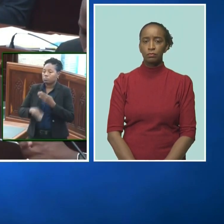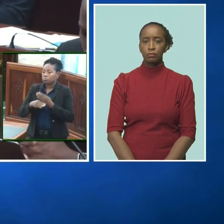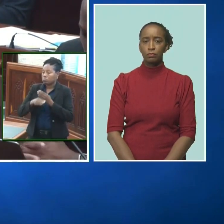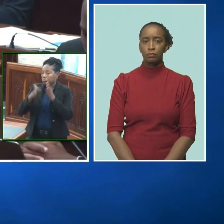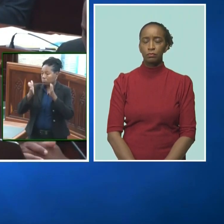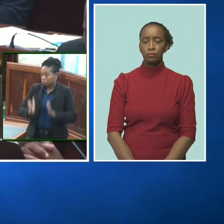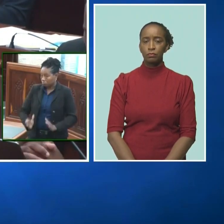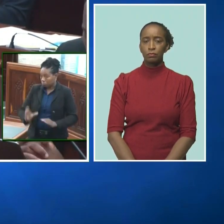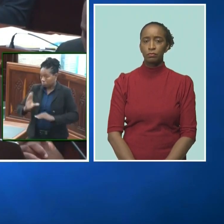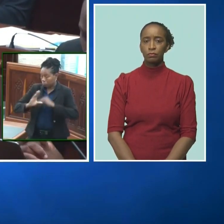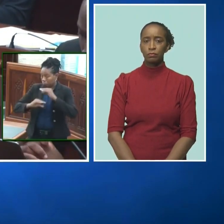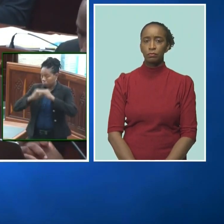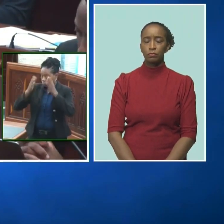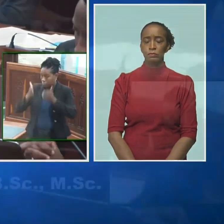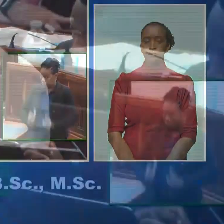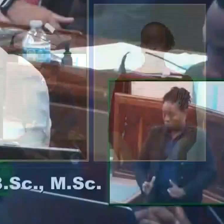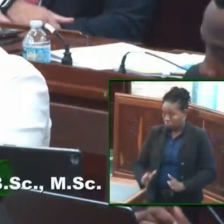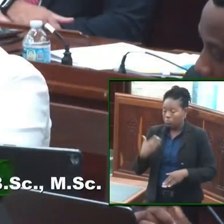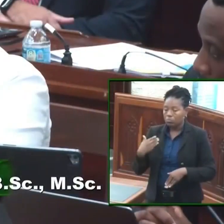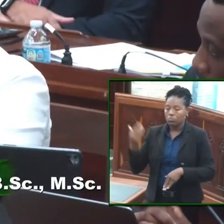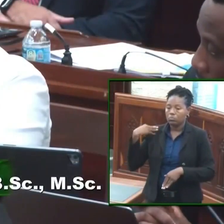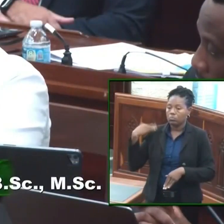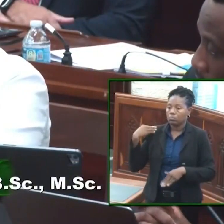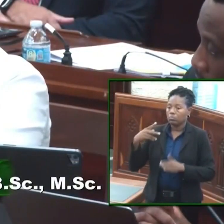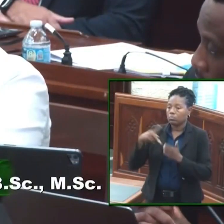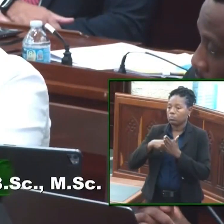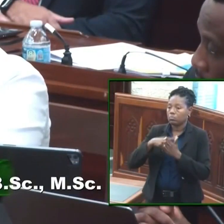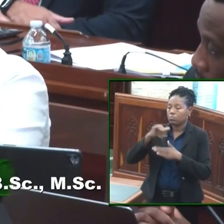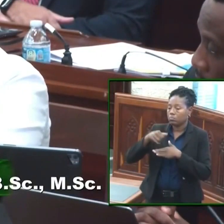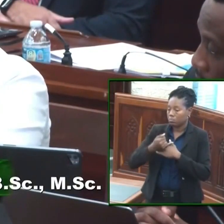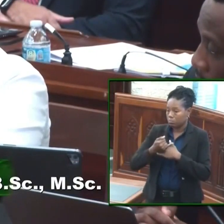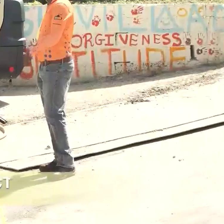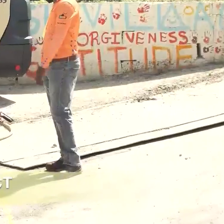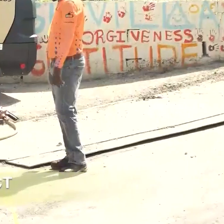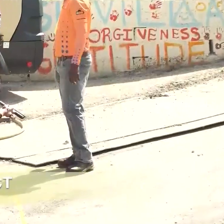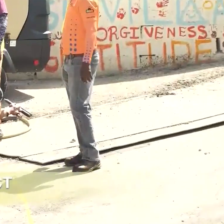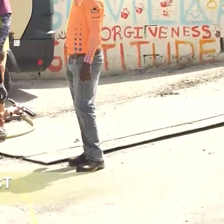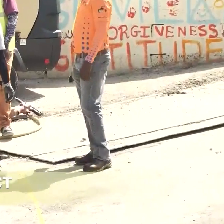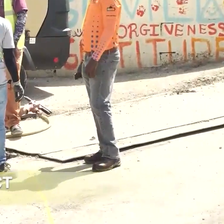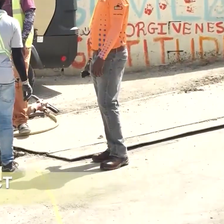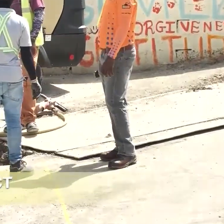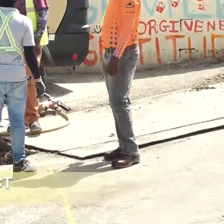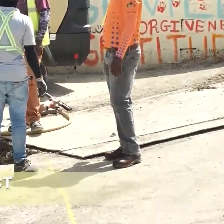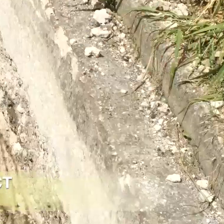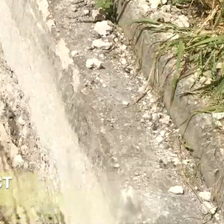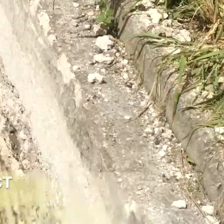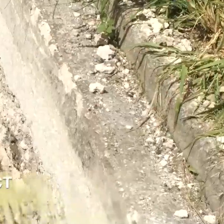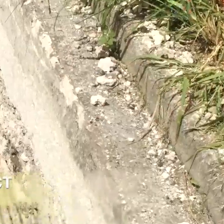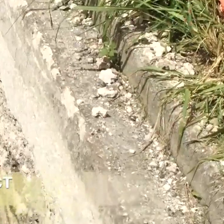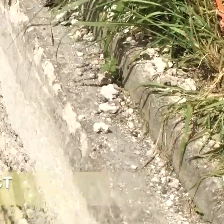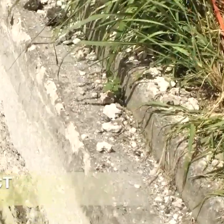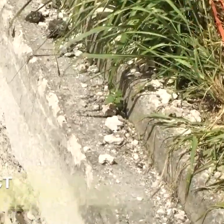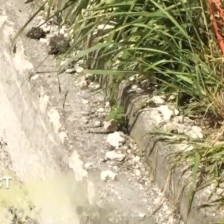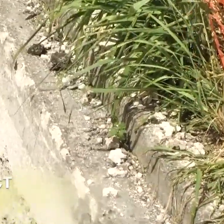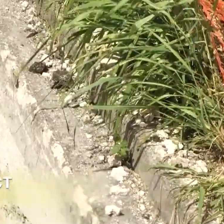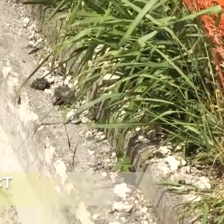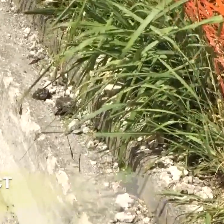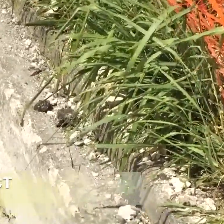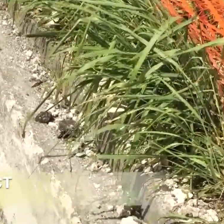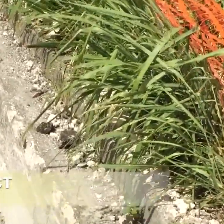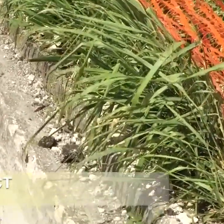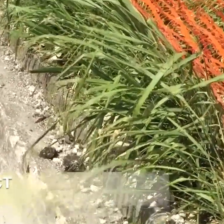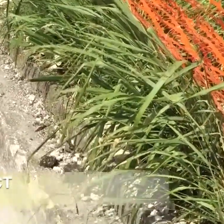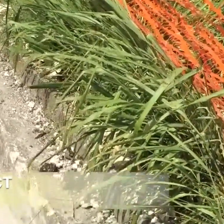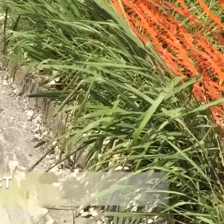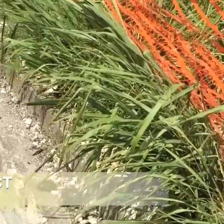that project took place principally in the southern and the central areas of the country, allowing for the natural gas